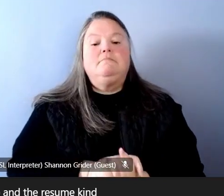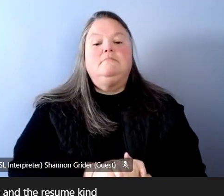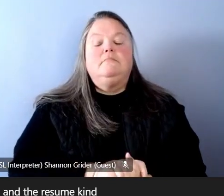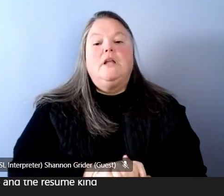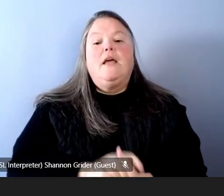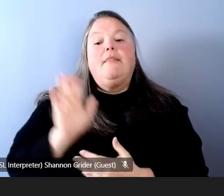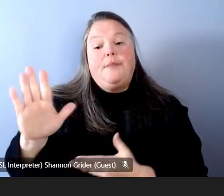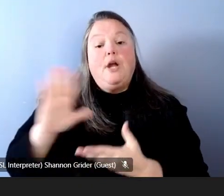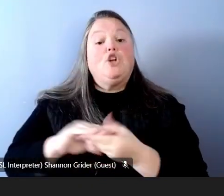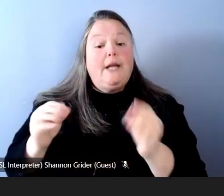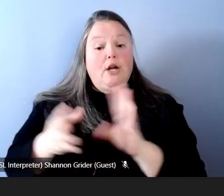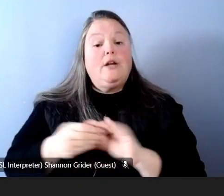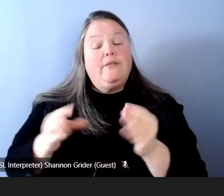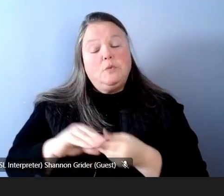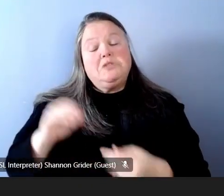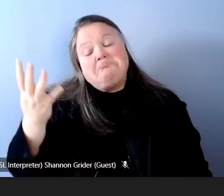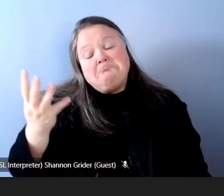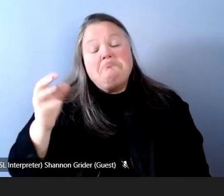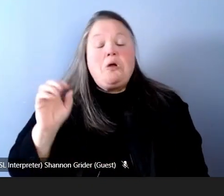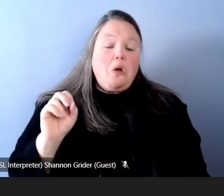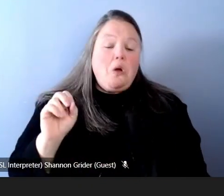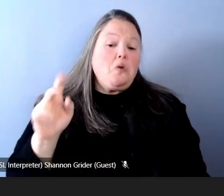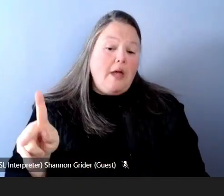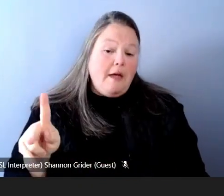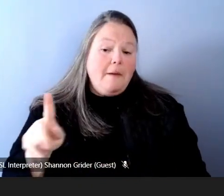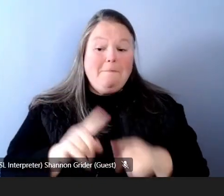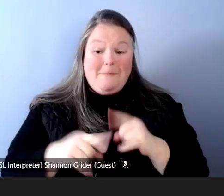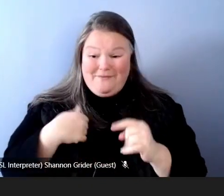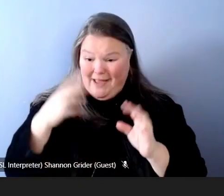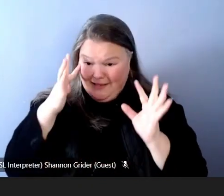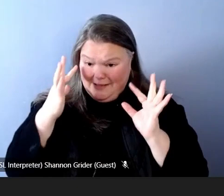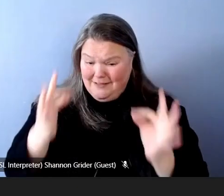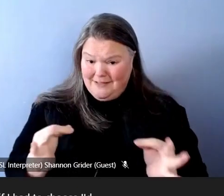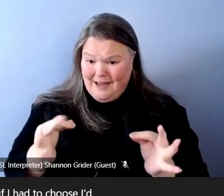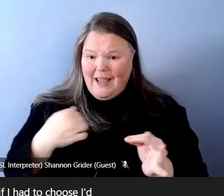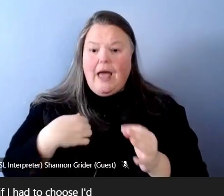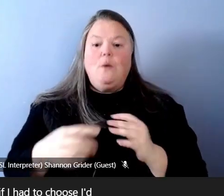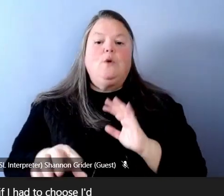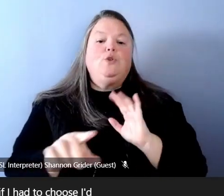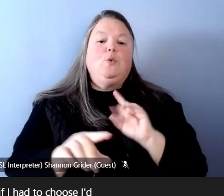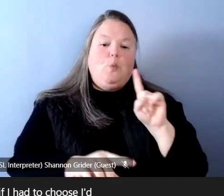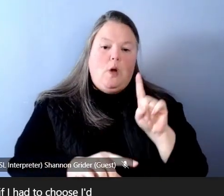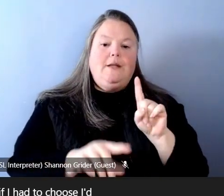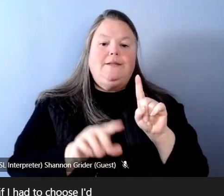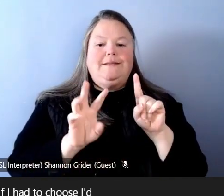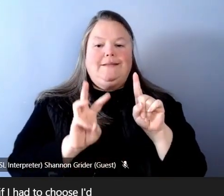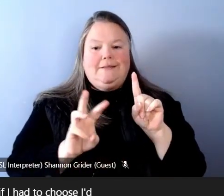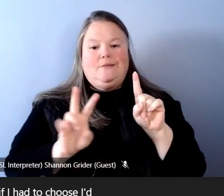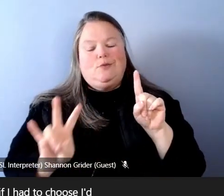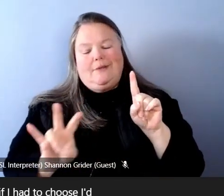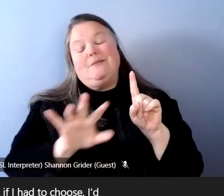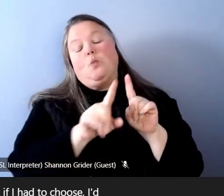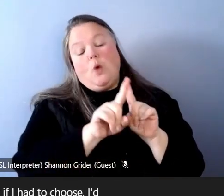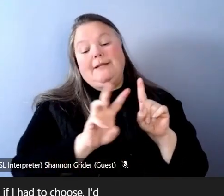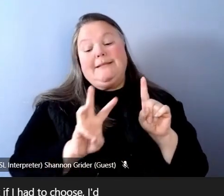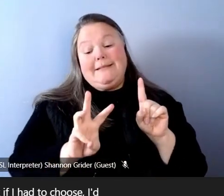Their narrative was okay, but I think if I had to choose, I'd probably go with 1, 7, or 6 personally.